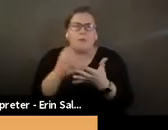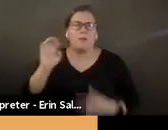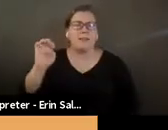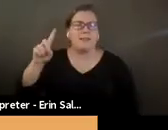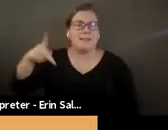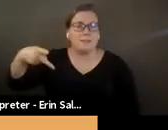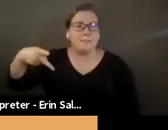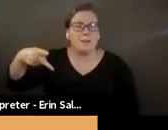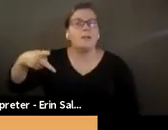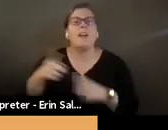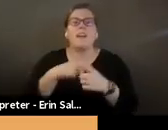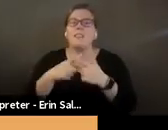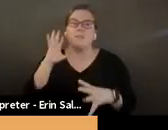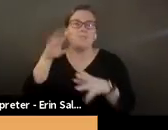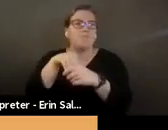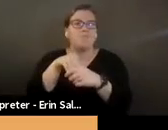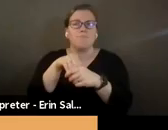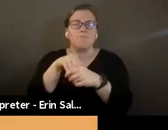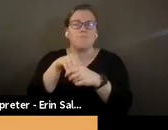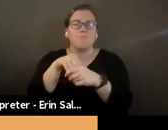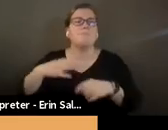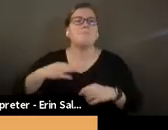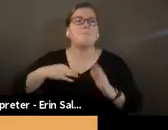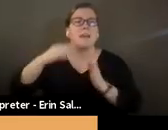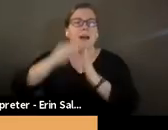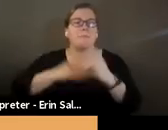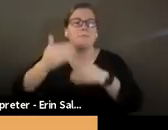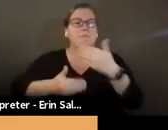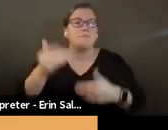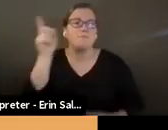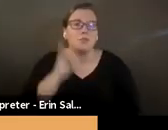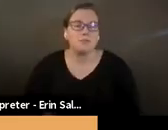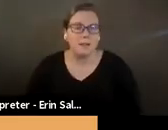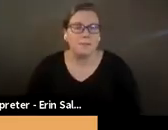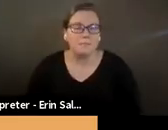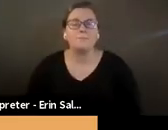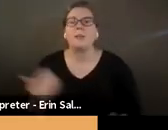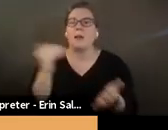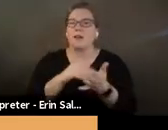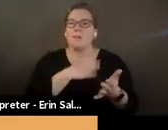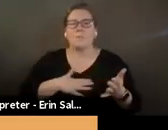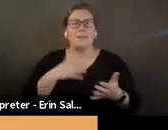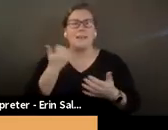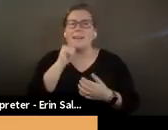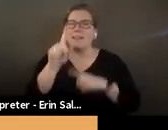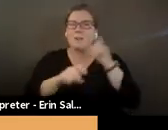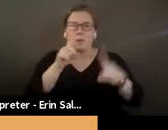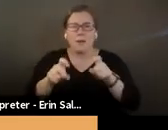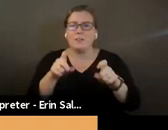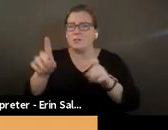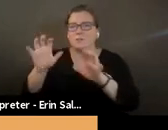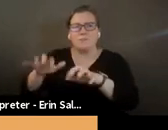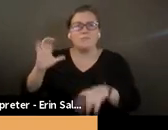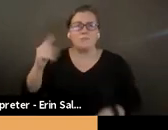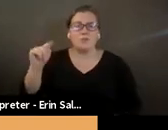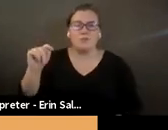in to the application process. As I mentioned, please put those questions in the chat throughout and we will get those answered for